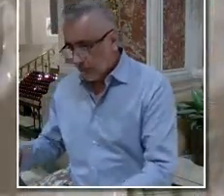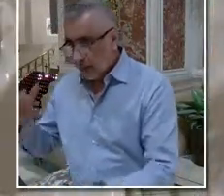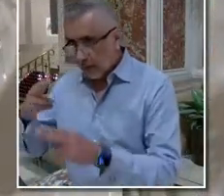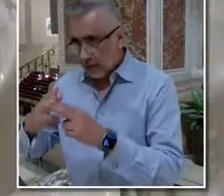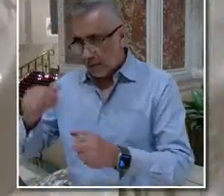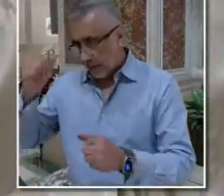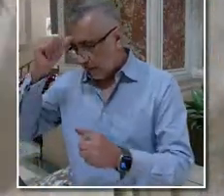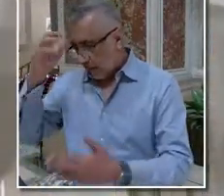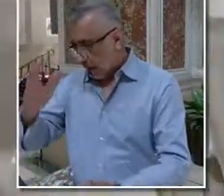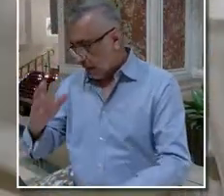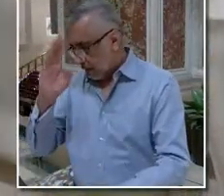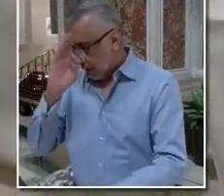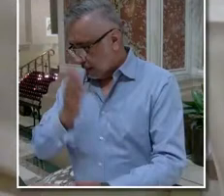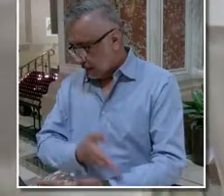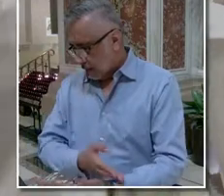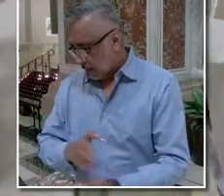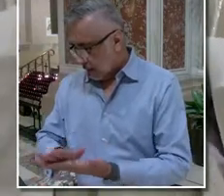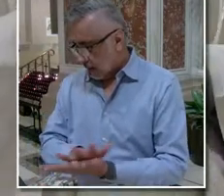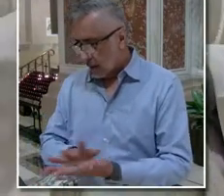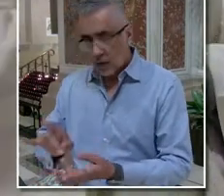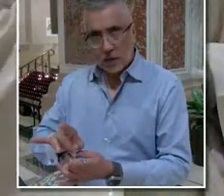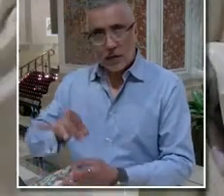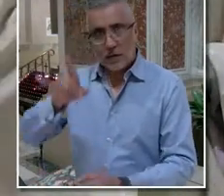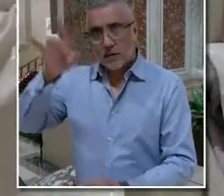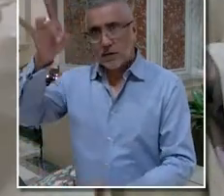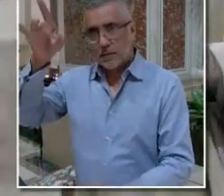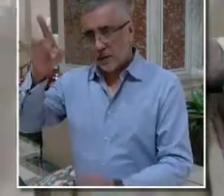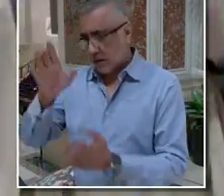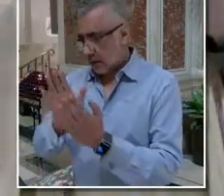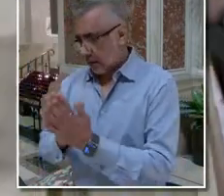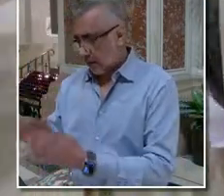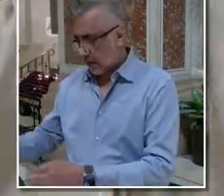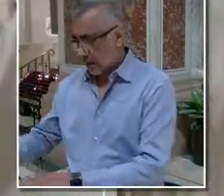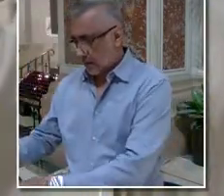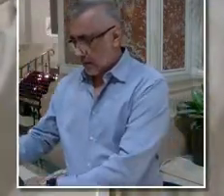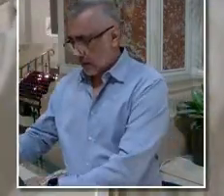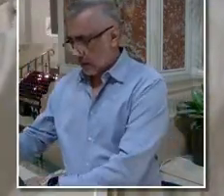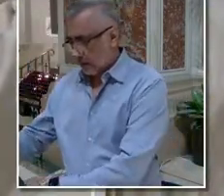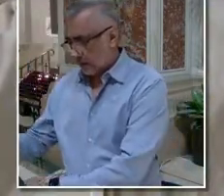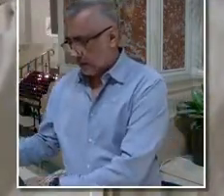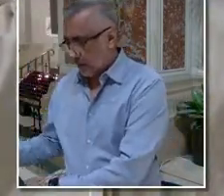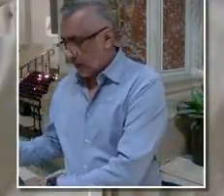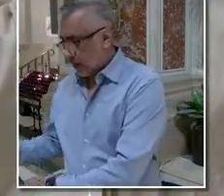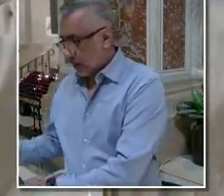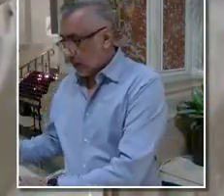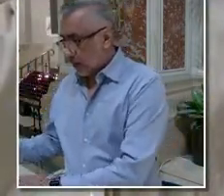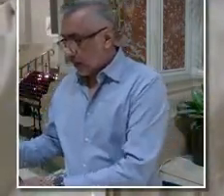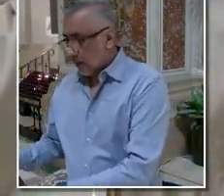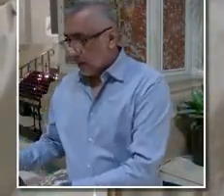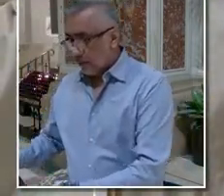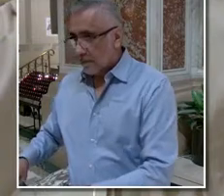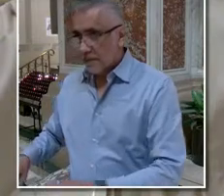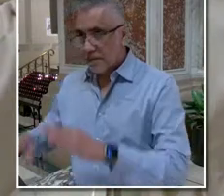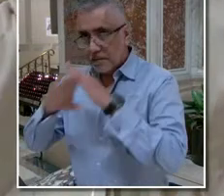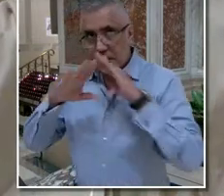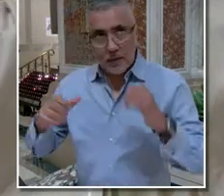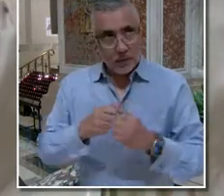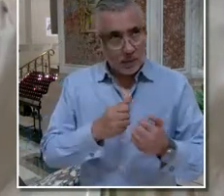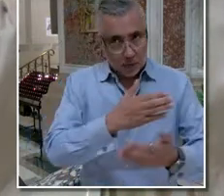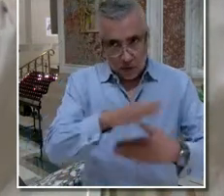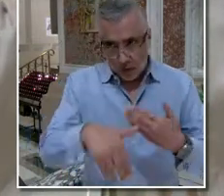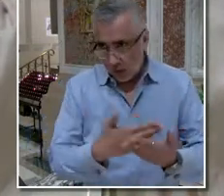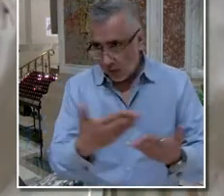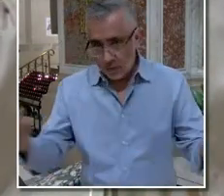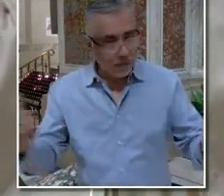In el nombre del Padre, y del Hijo, y del Espíritu Santo. Amen. La paz esté con todos